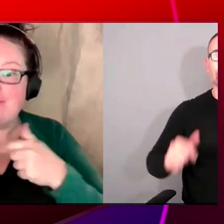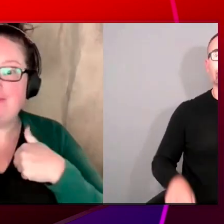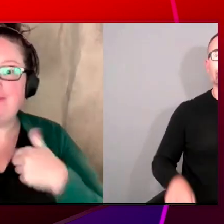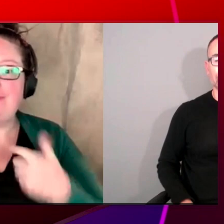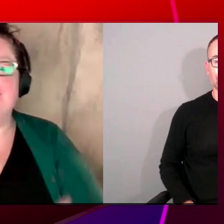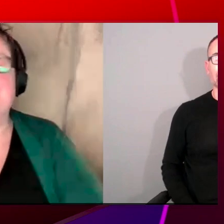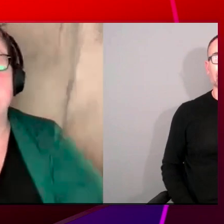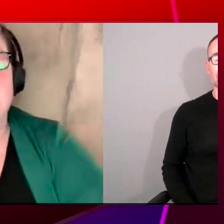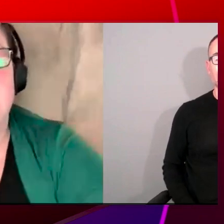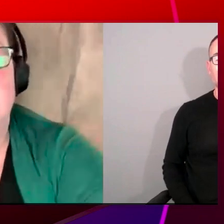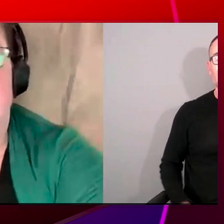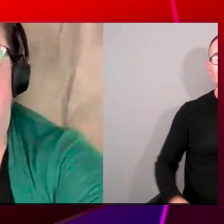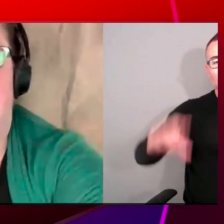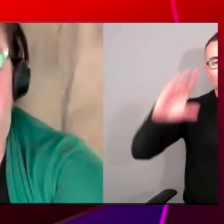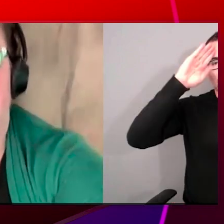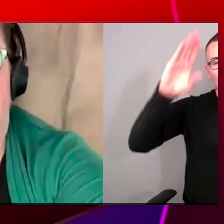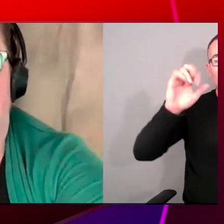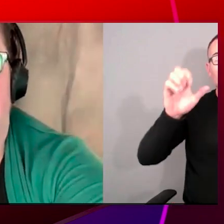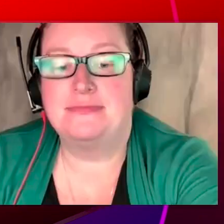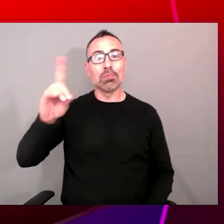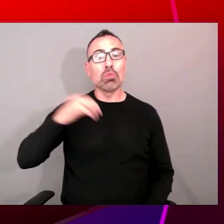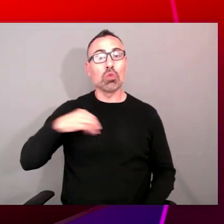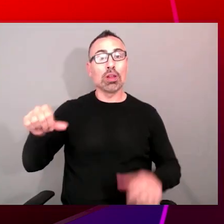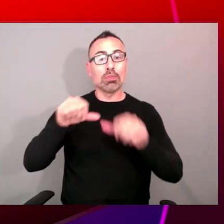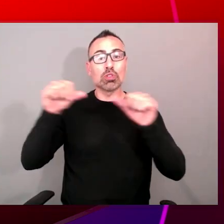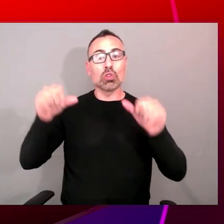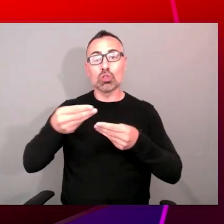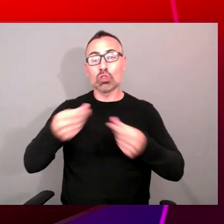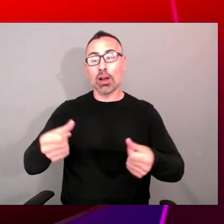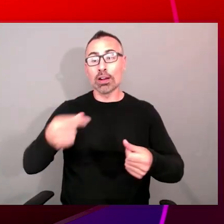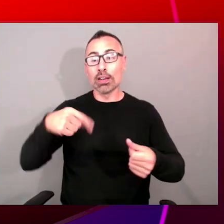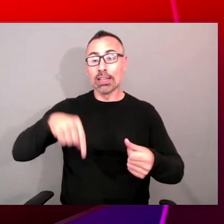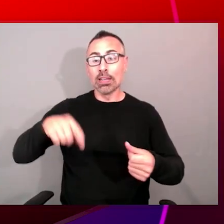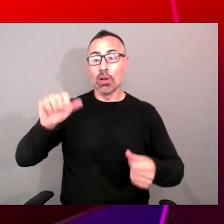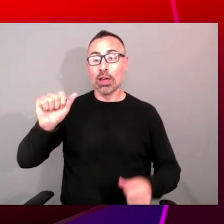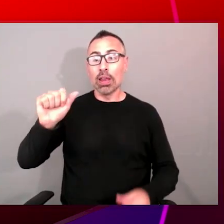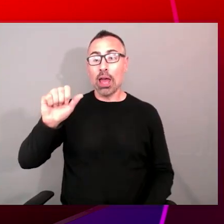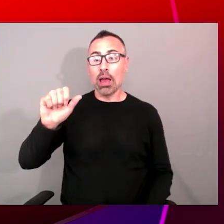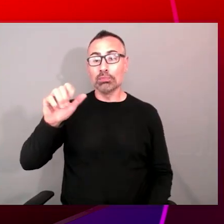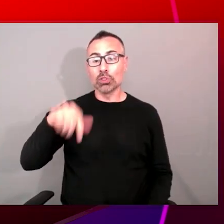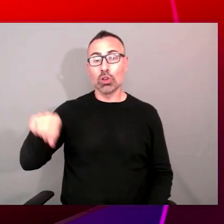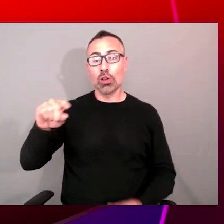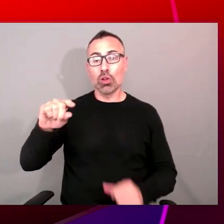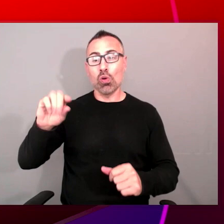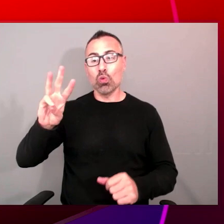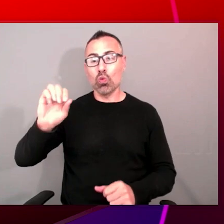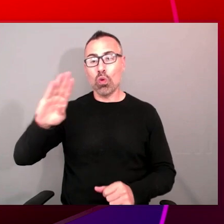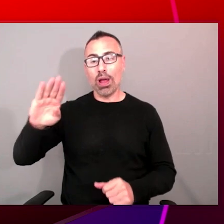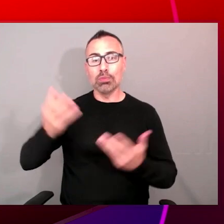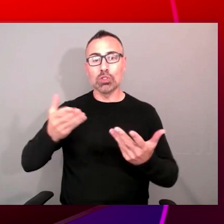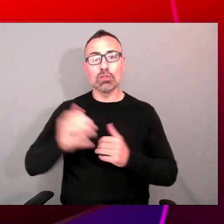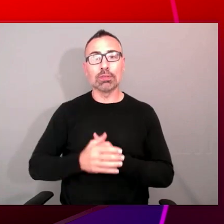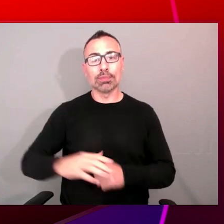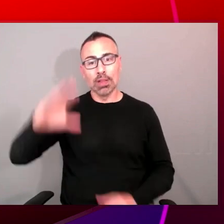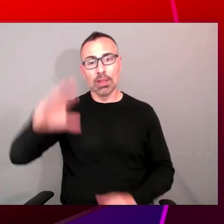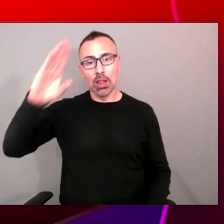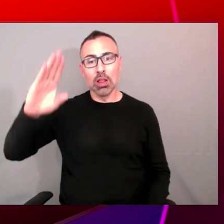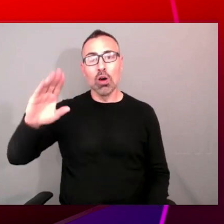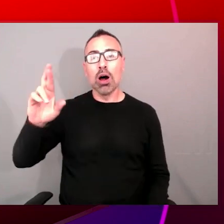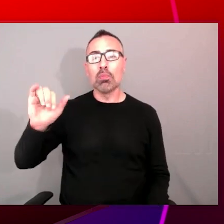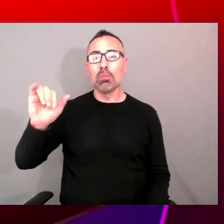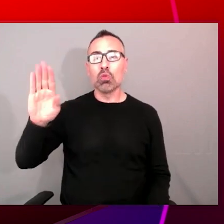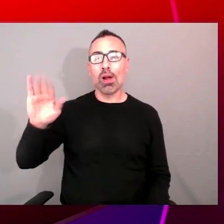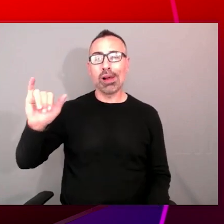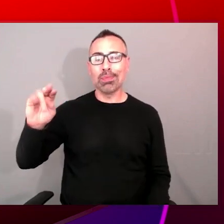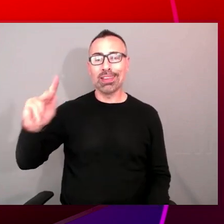solution architect at Amazon Web Services. I am Ron Ames, and I was one of the producers on Lord of the Rings of